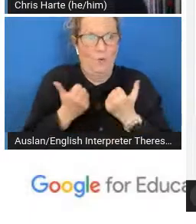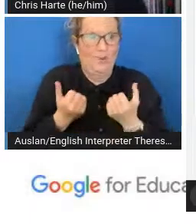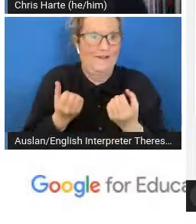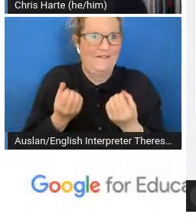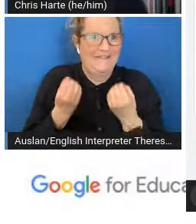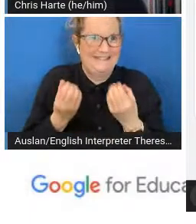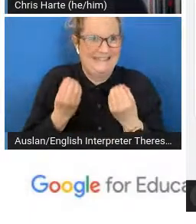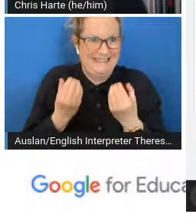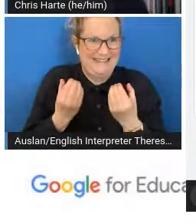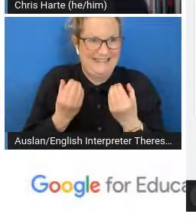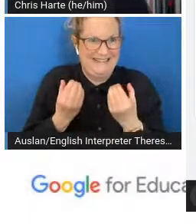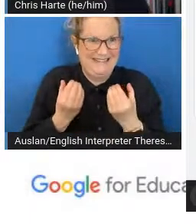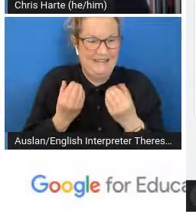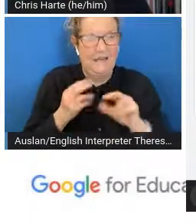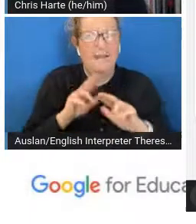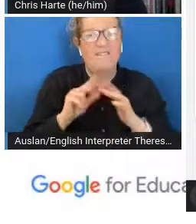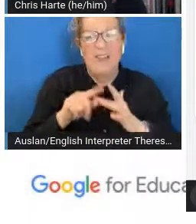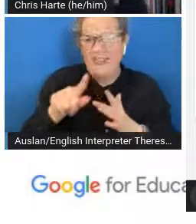skill in itself.